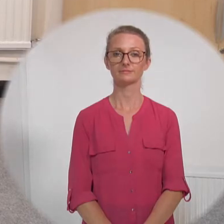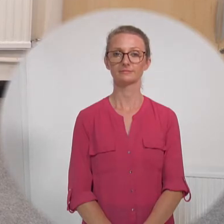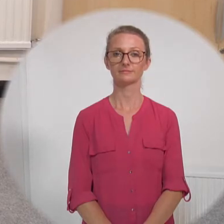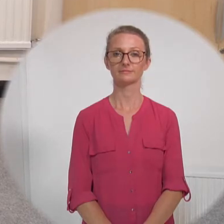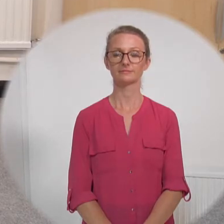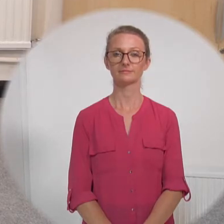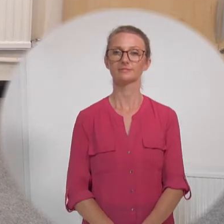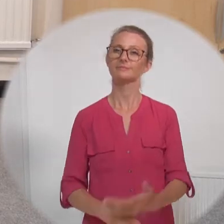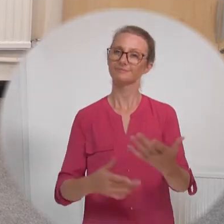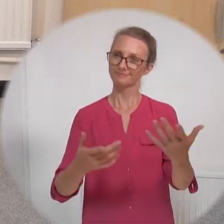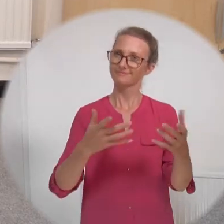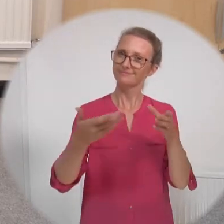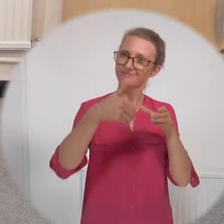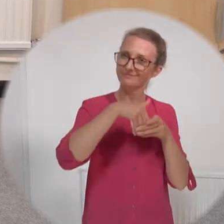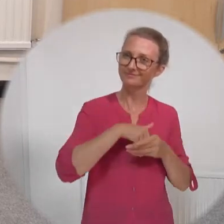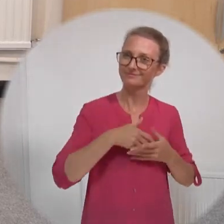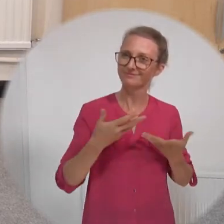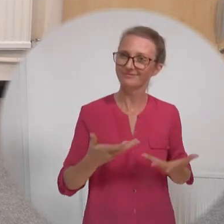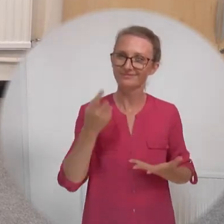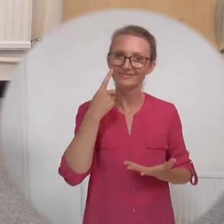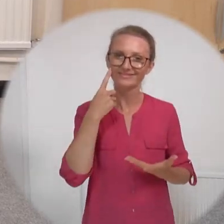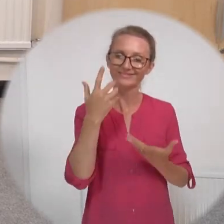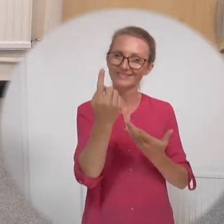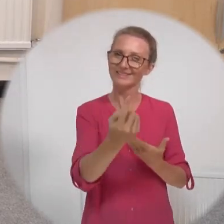Okay, so let's do that together.